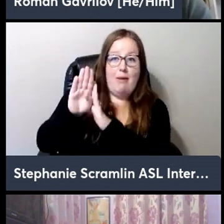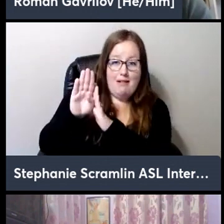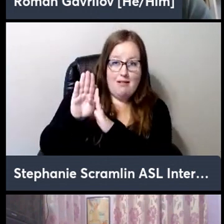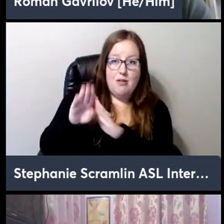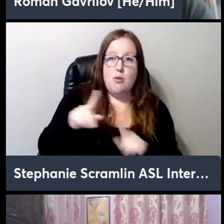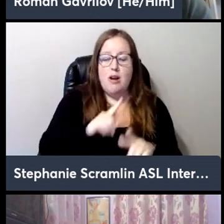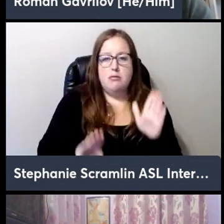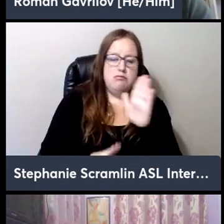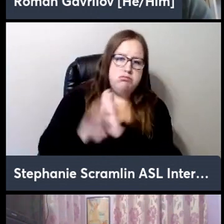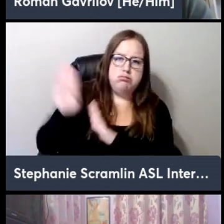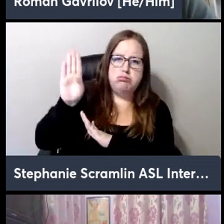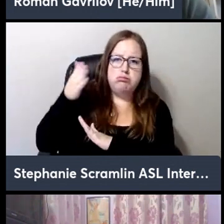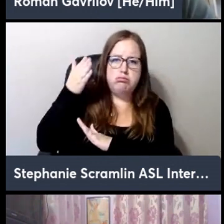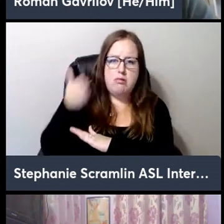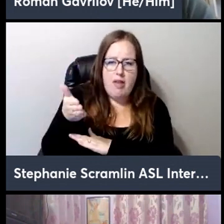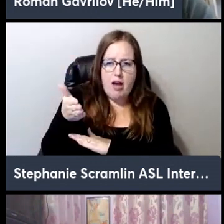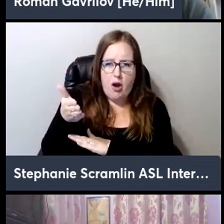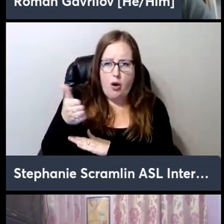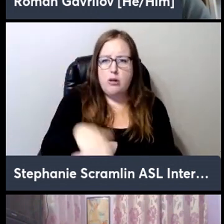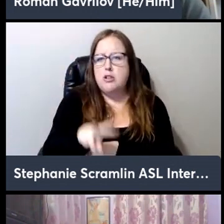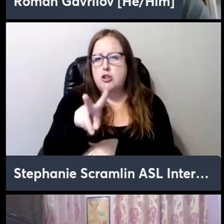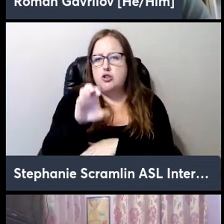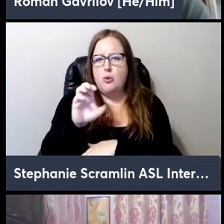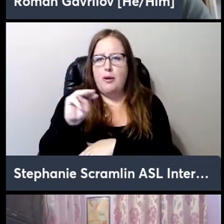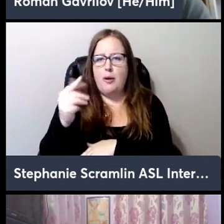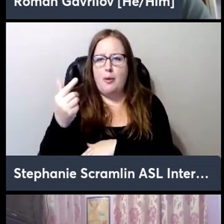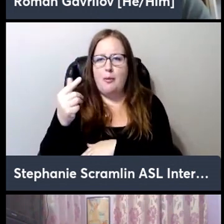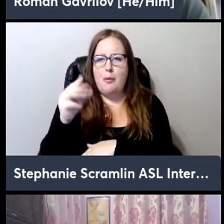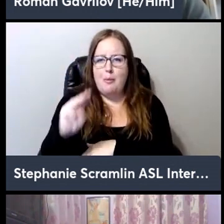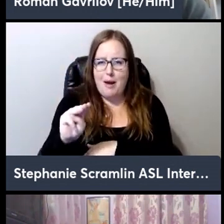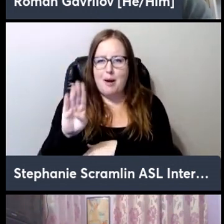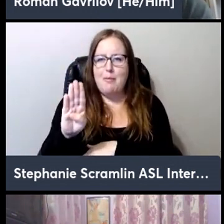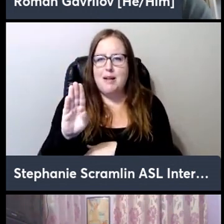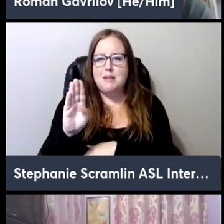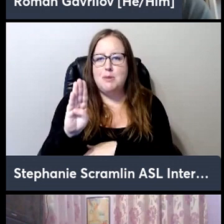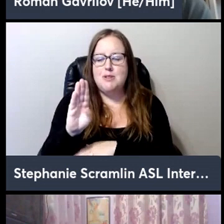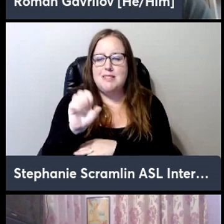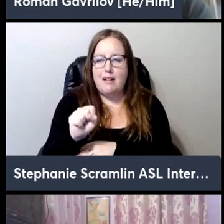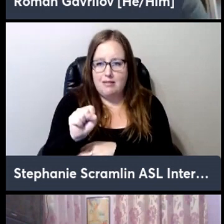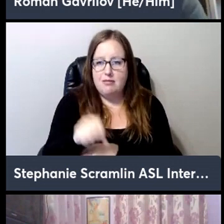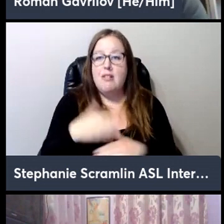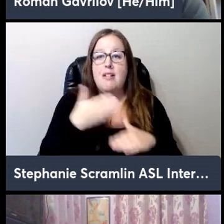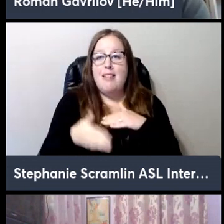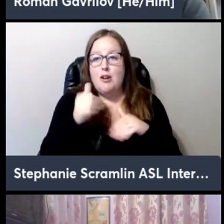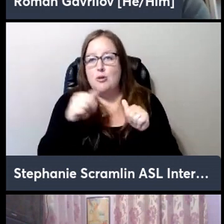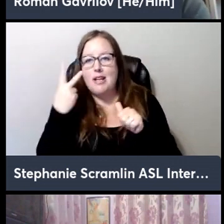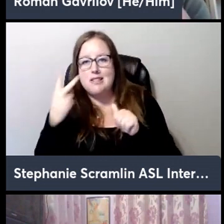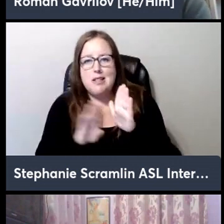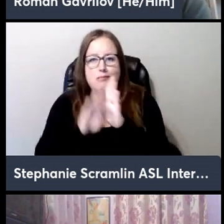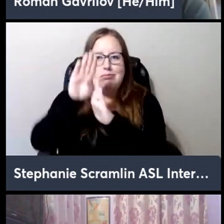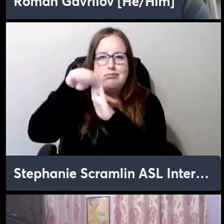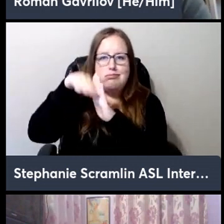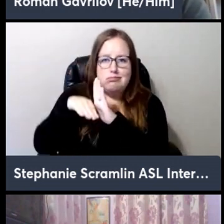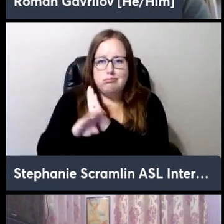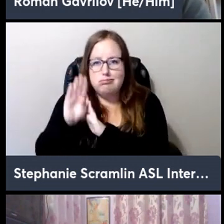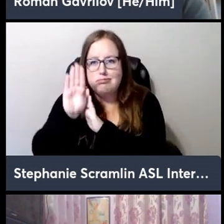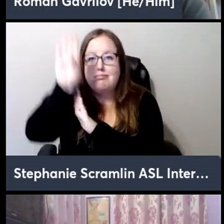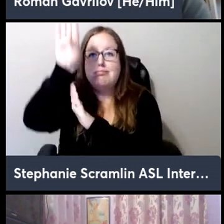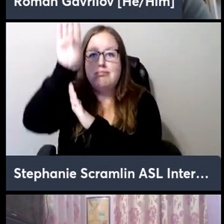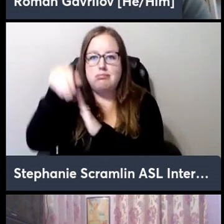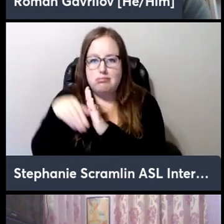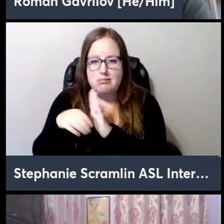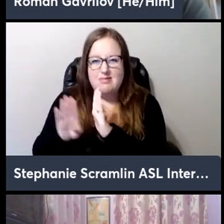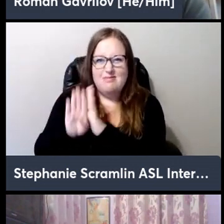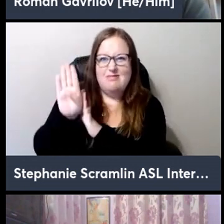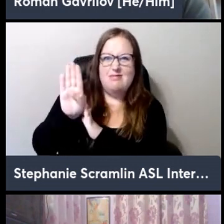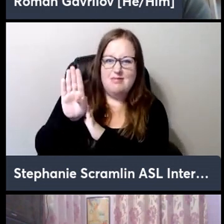massive spike over here around 200 megabytes a second, then you have a quiet time, and again, a spike. So this is a